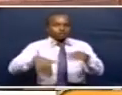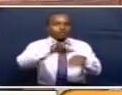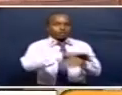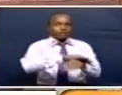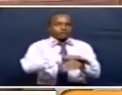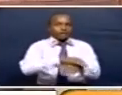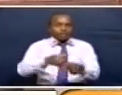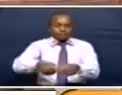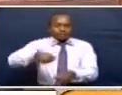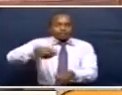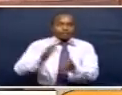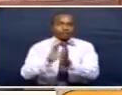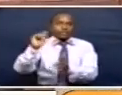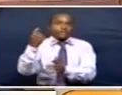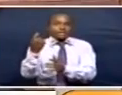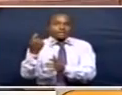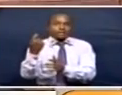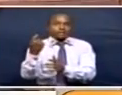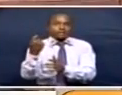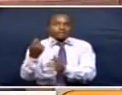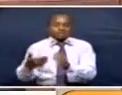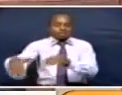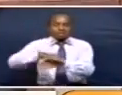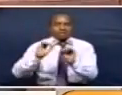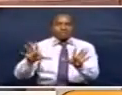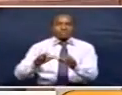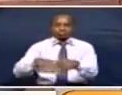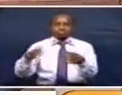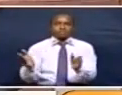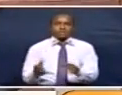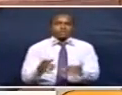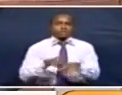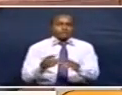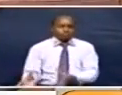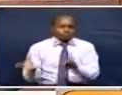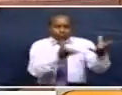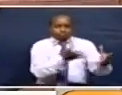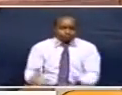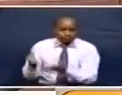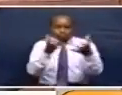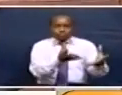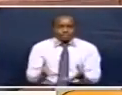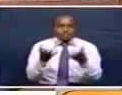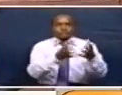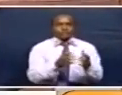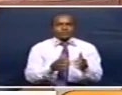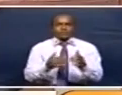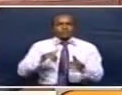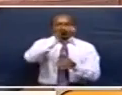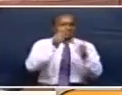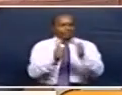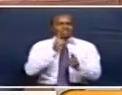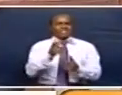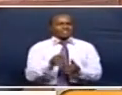the basket with Kenyan crabs were not covered. And so after they were loaded, the pilot said, wait a minute, I mean,